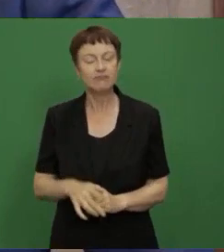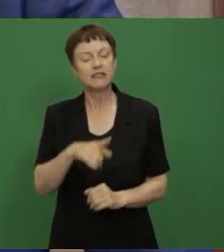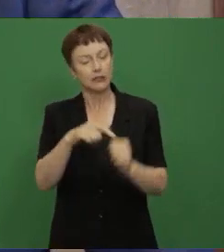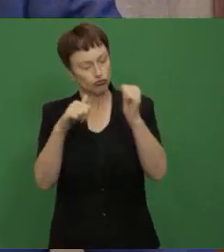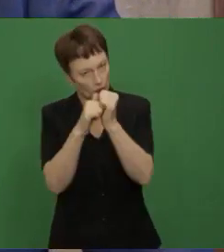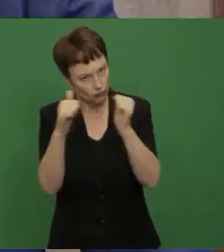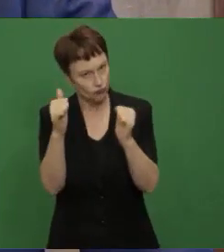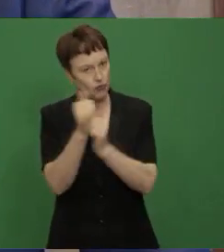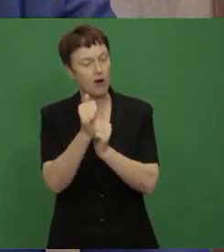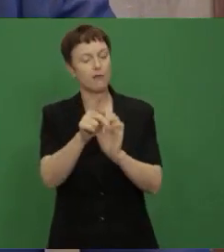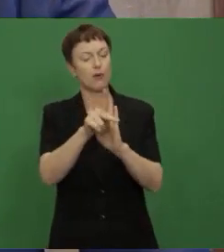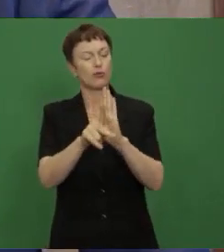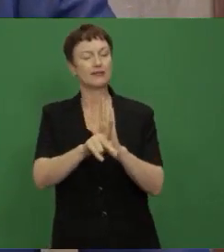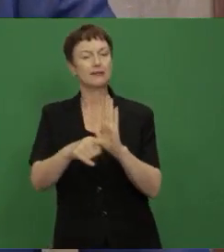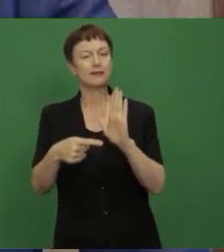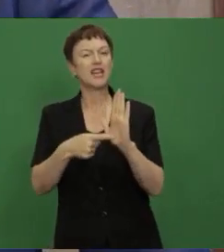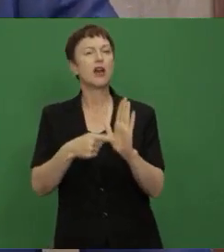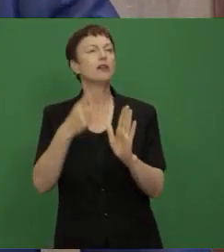alone.